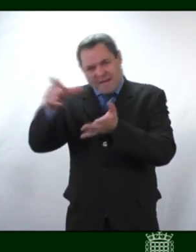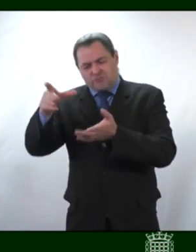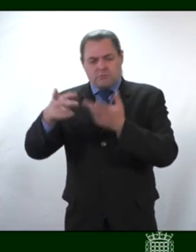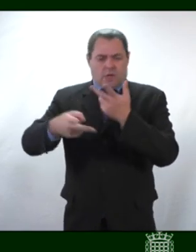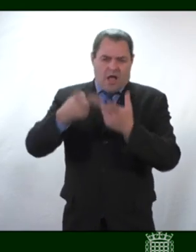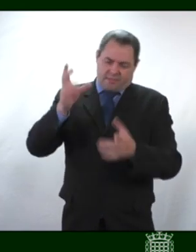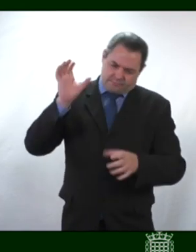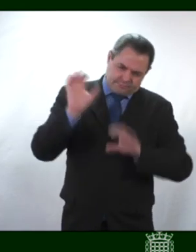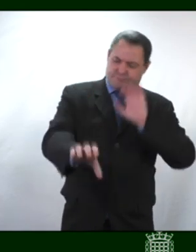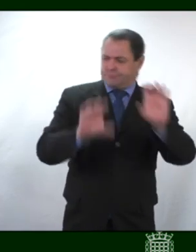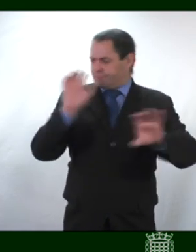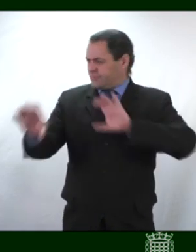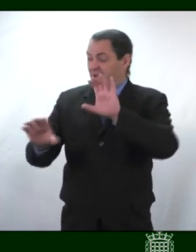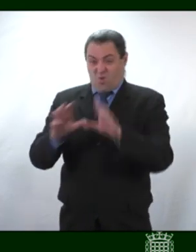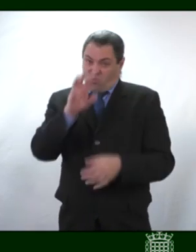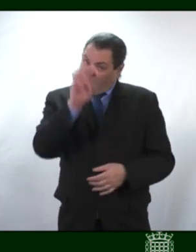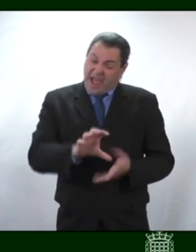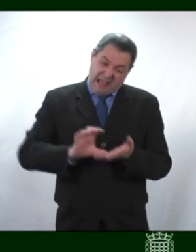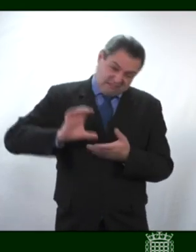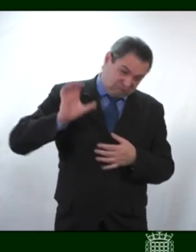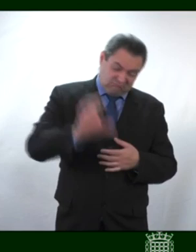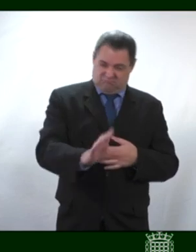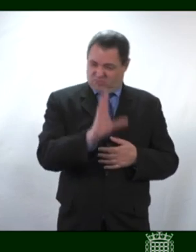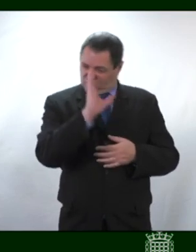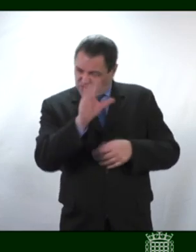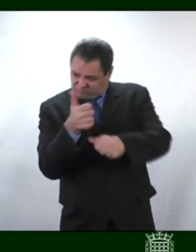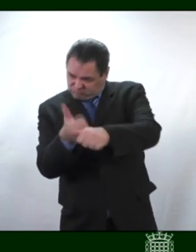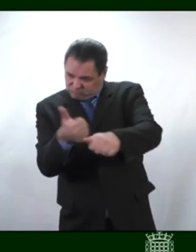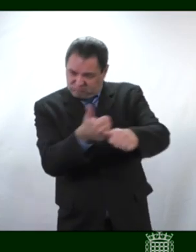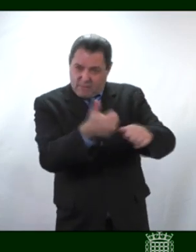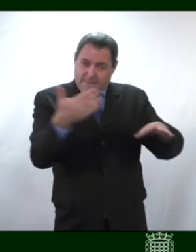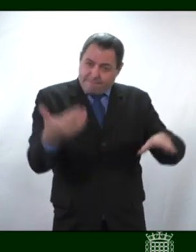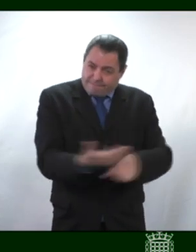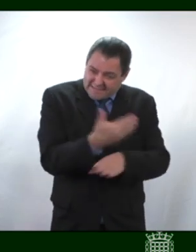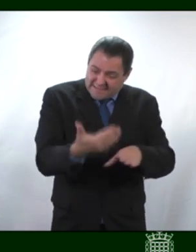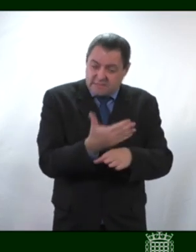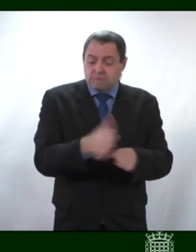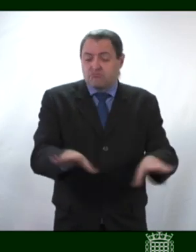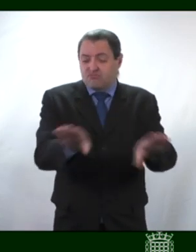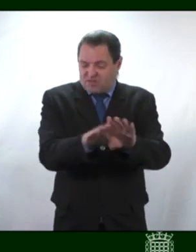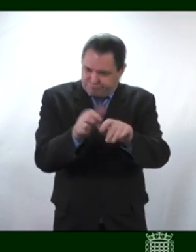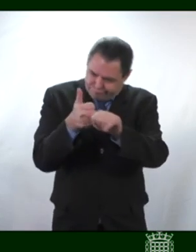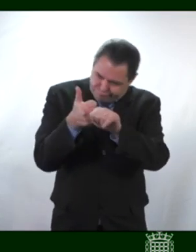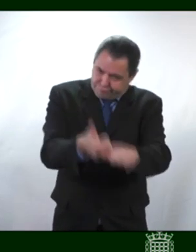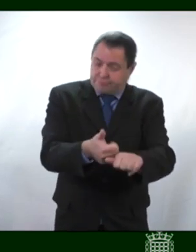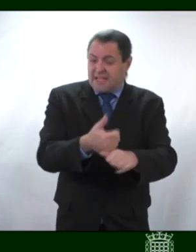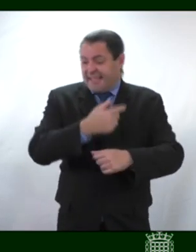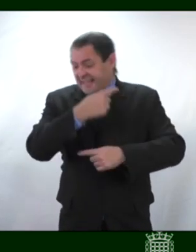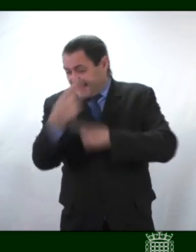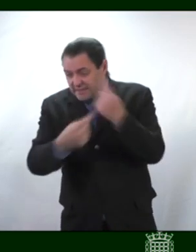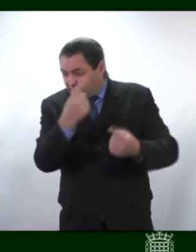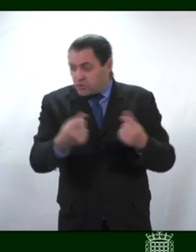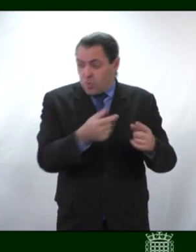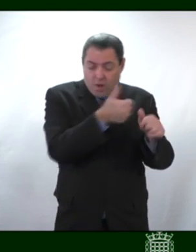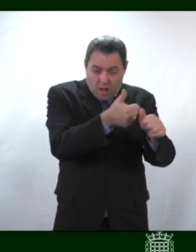into Wales that goes directly to businesses that are affected and have to close, that goes directly to individuals, both